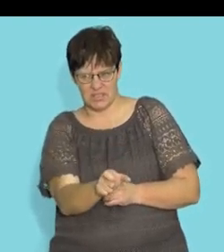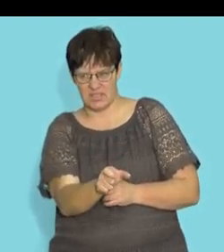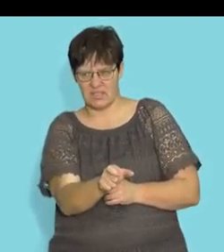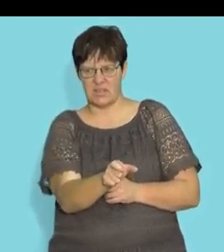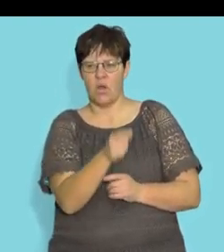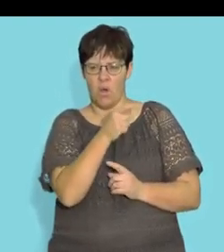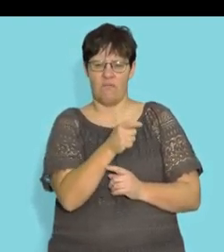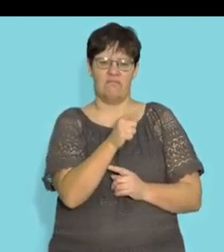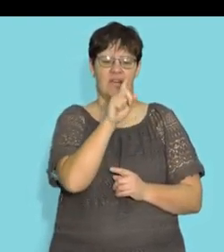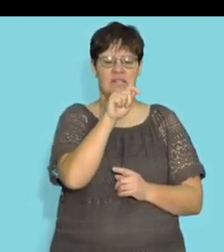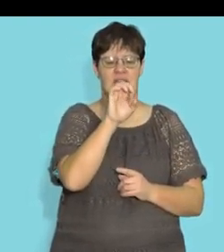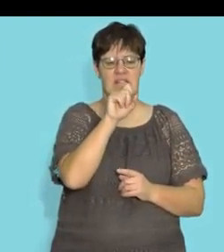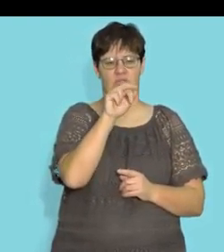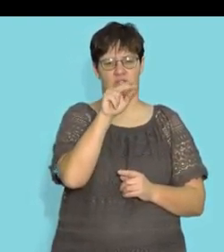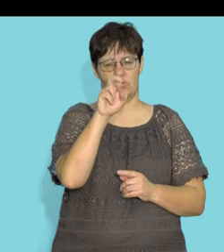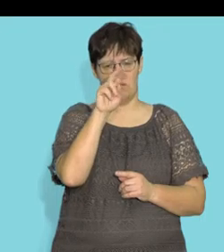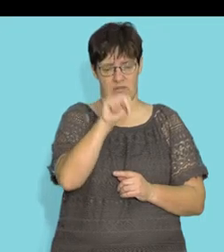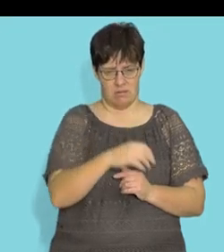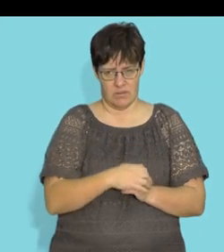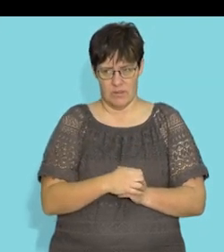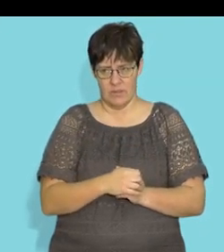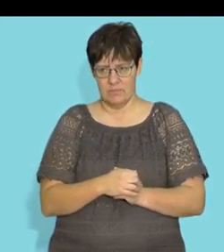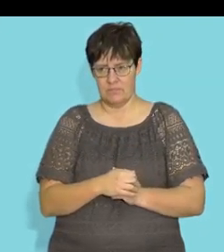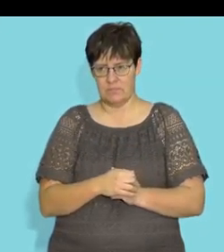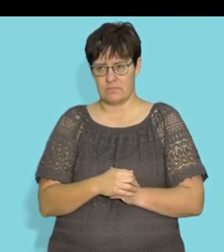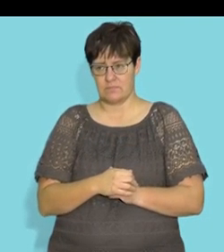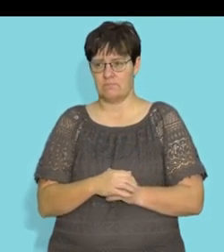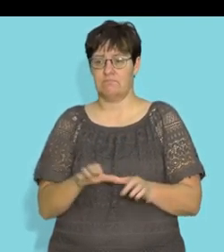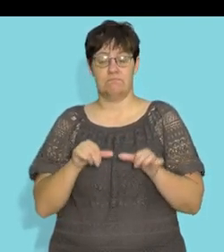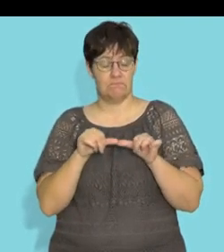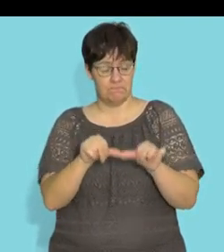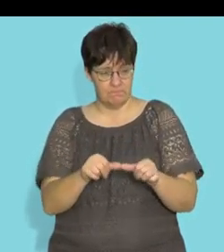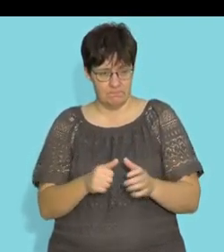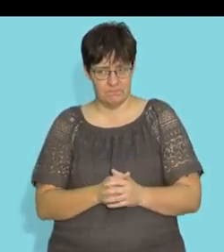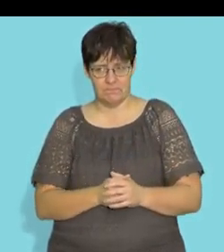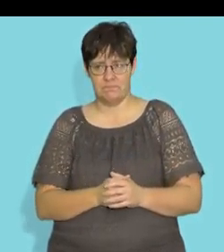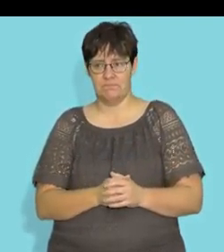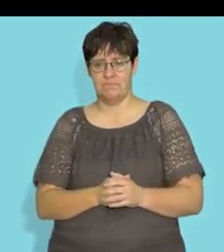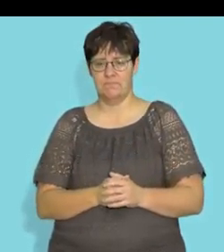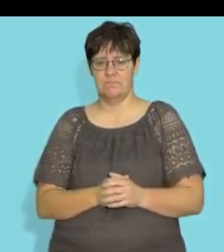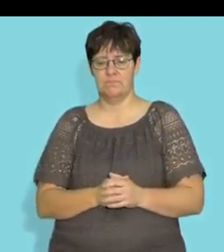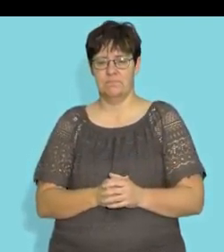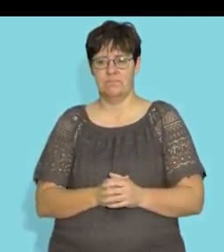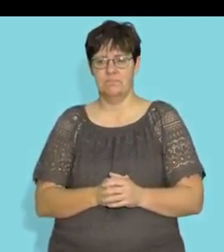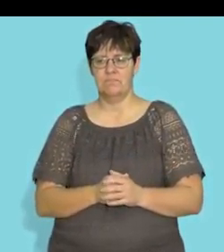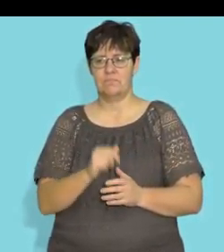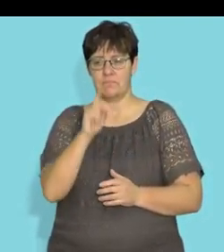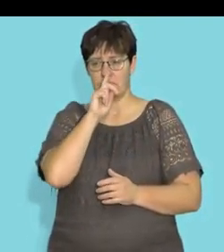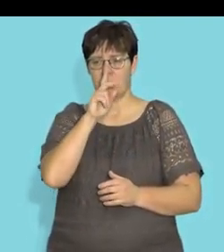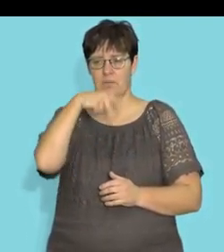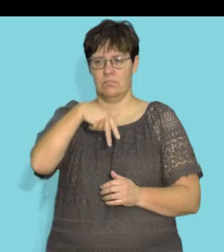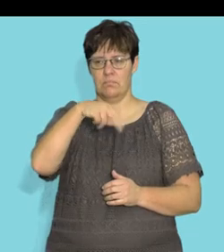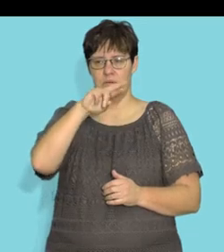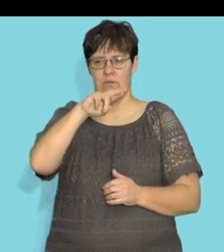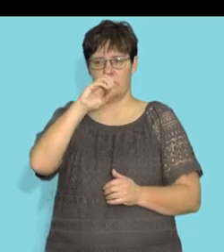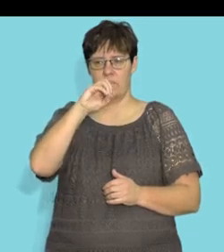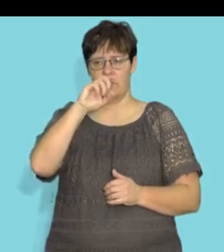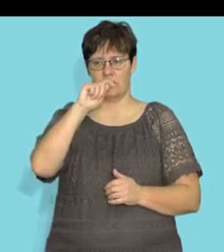follow. Before the break, we've been looking at titrations and we've been looking at a